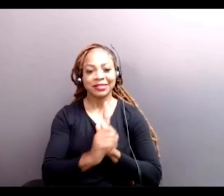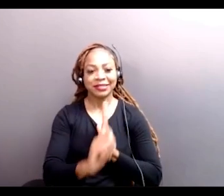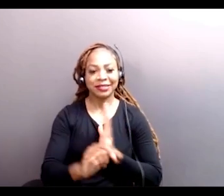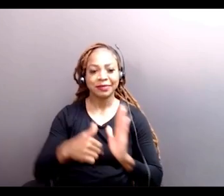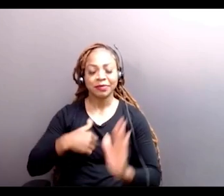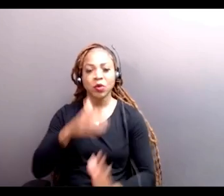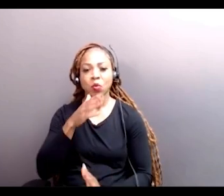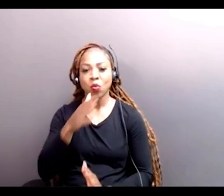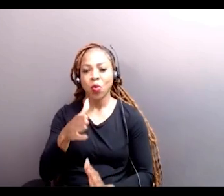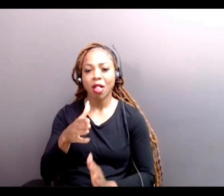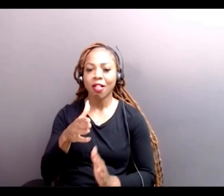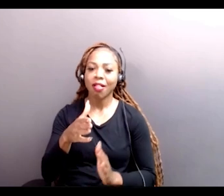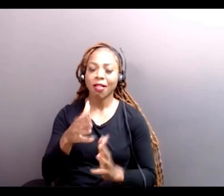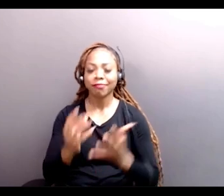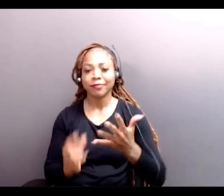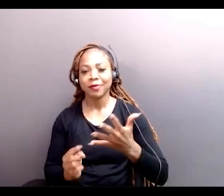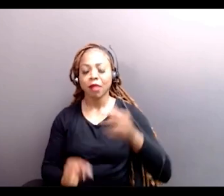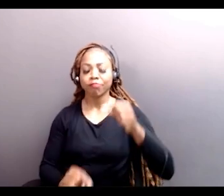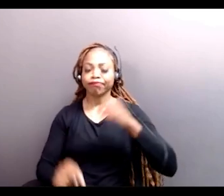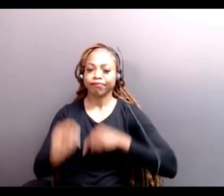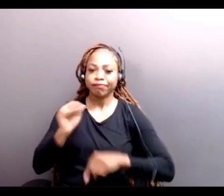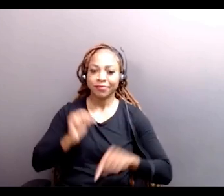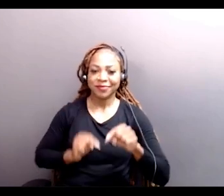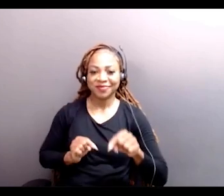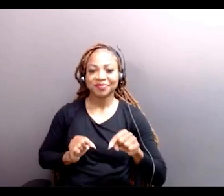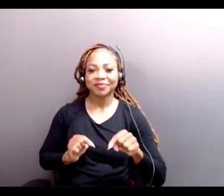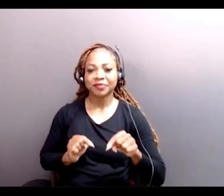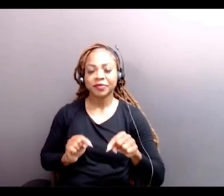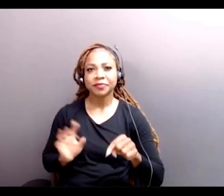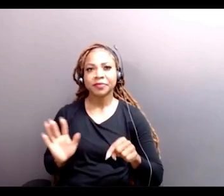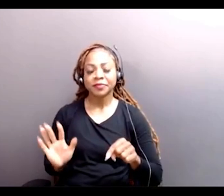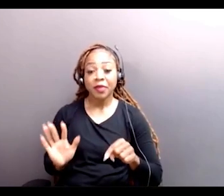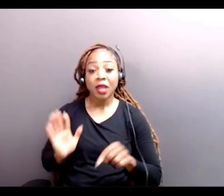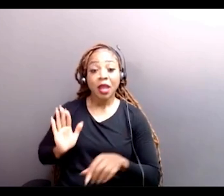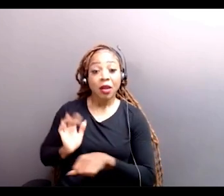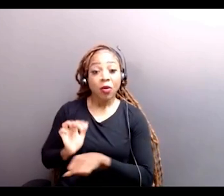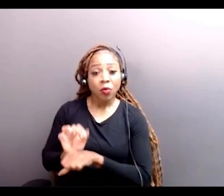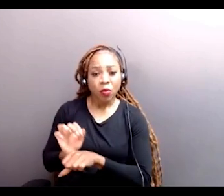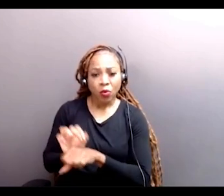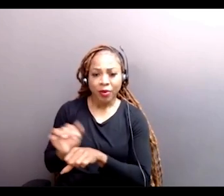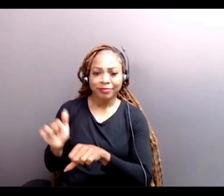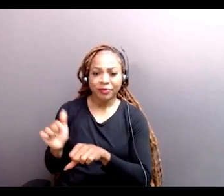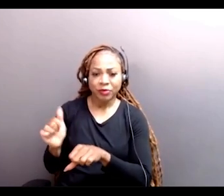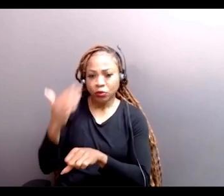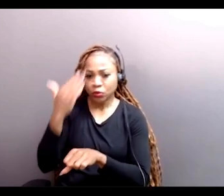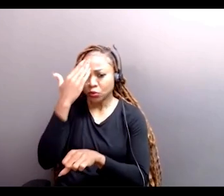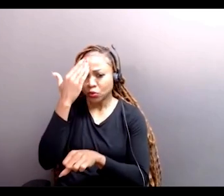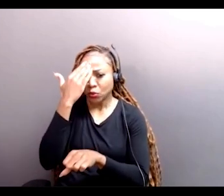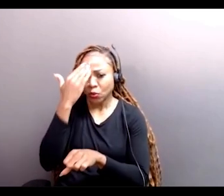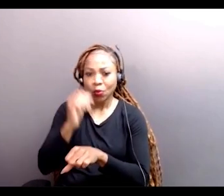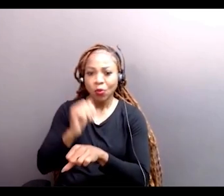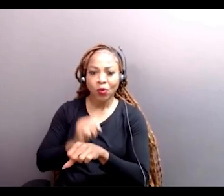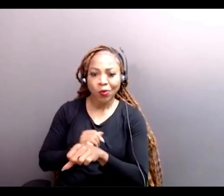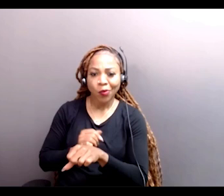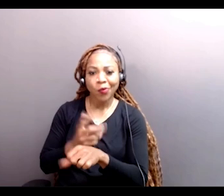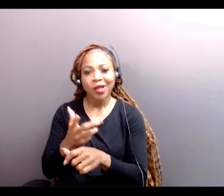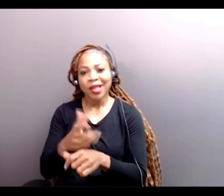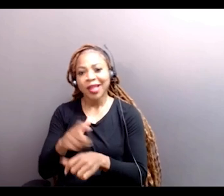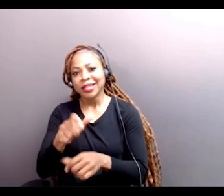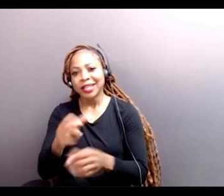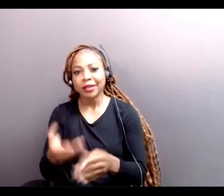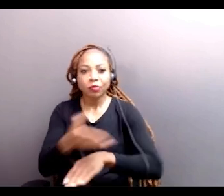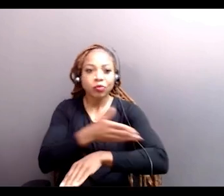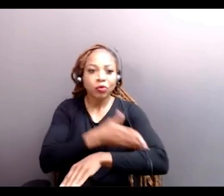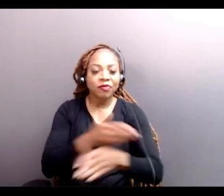I'm giving you the end of it, right? So we know when we started our work, we knew that there wasn't very much work happening, particularly in places like